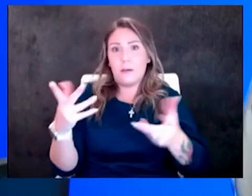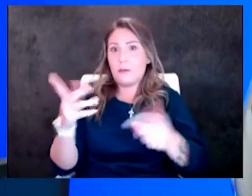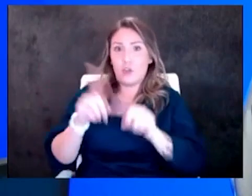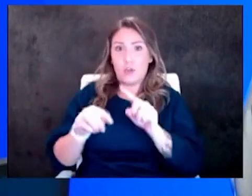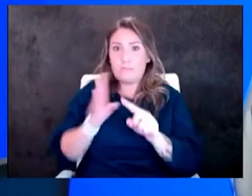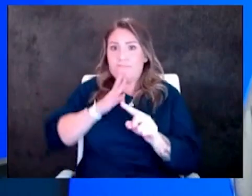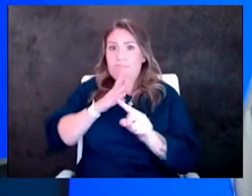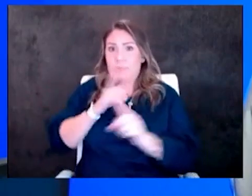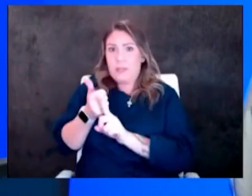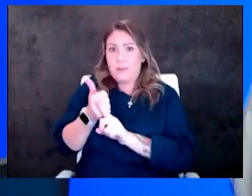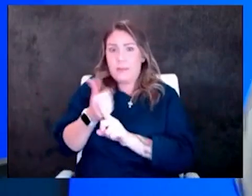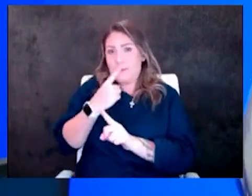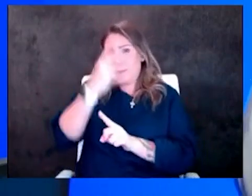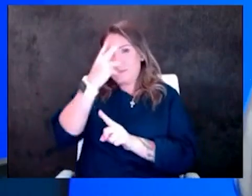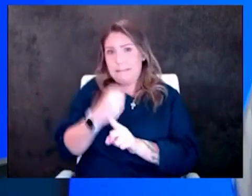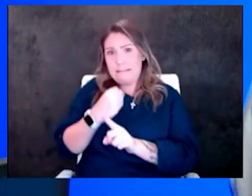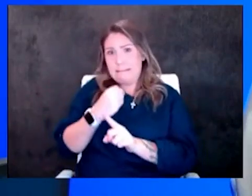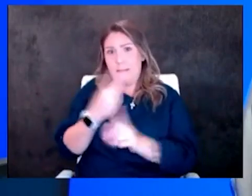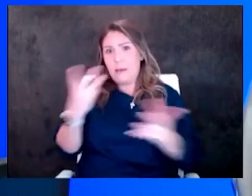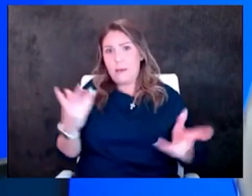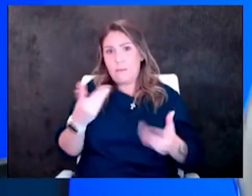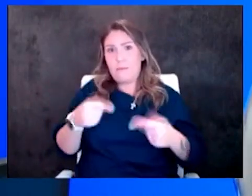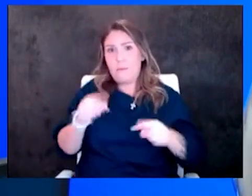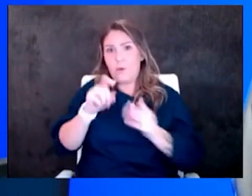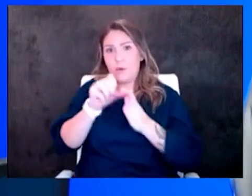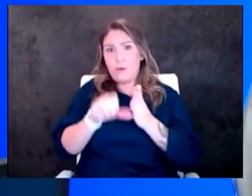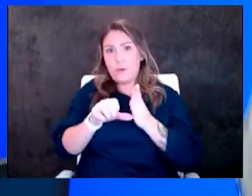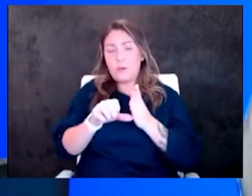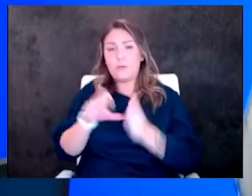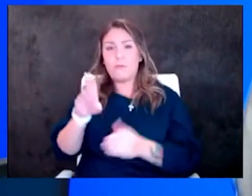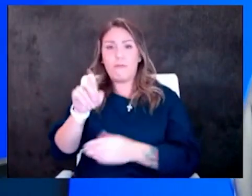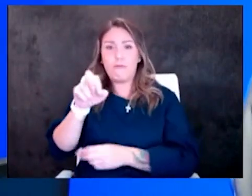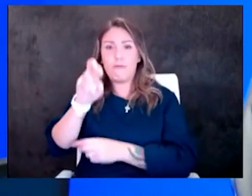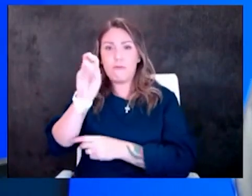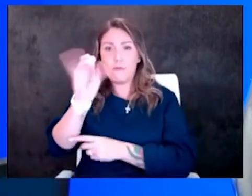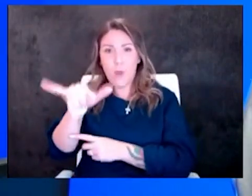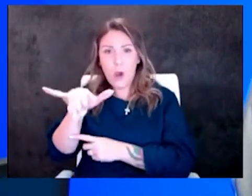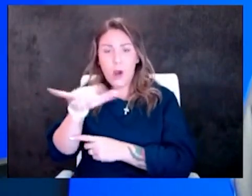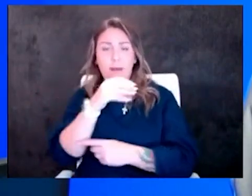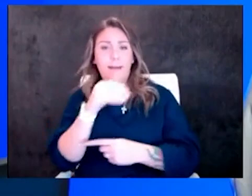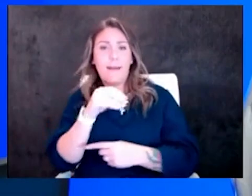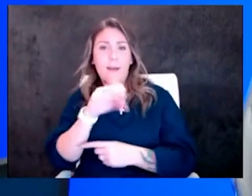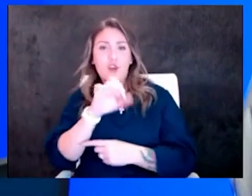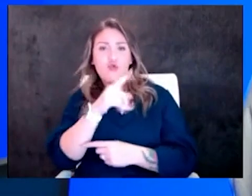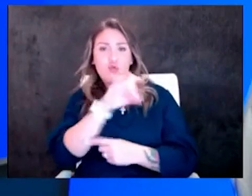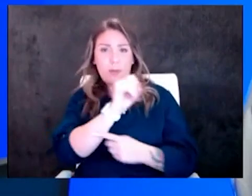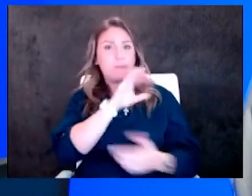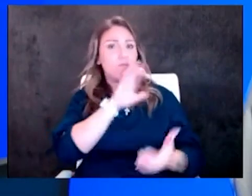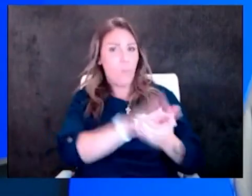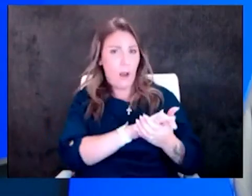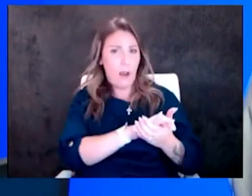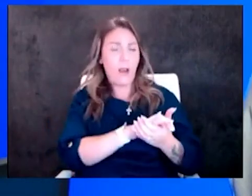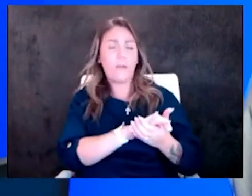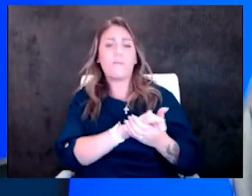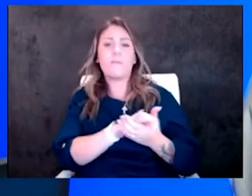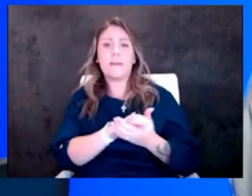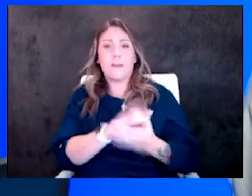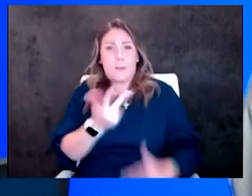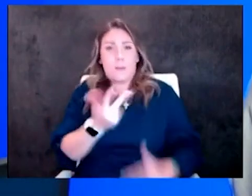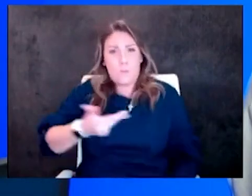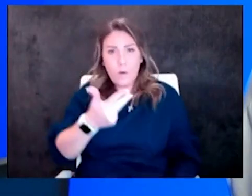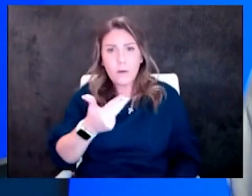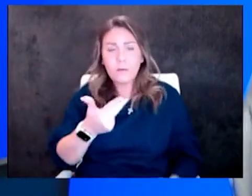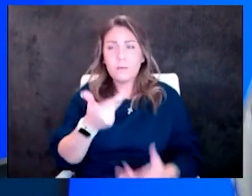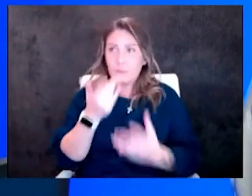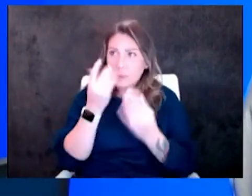under anesthesia, so Barney and Chris's wife and I together thought that the right thing to do